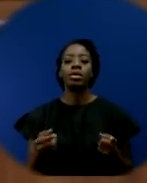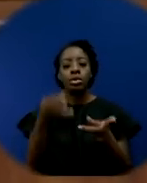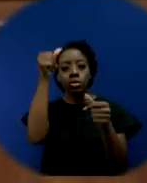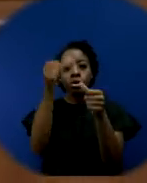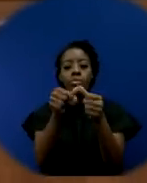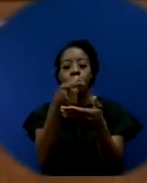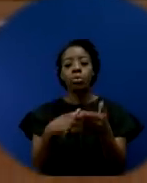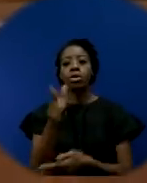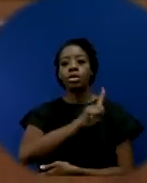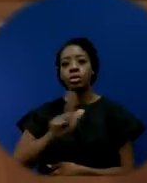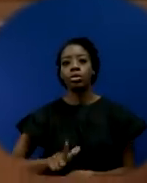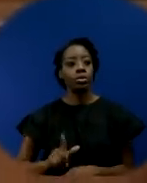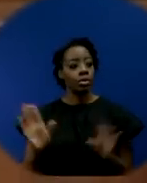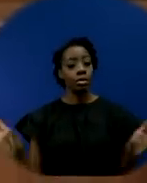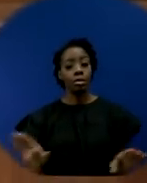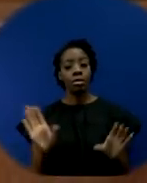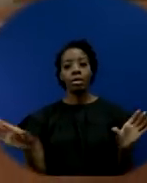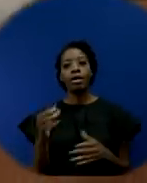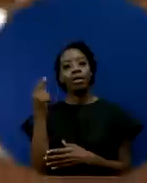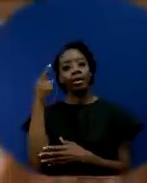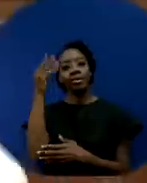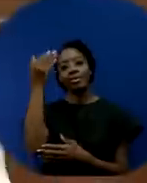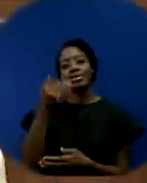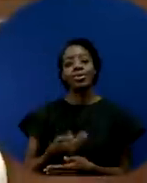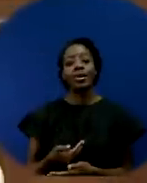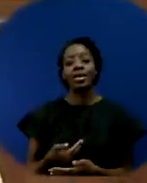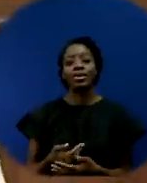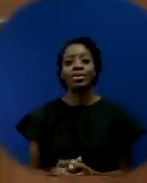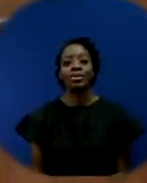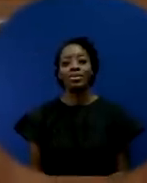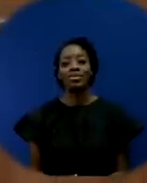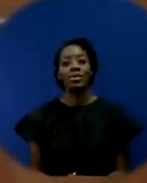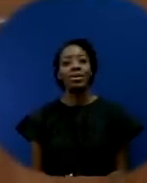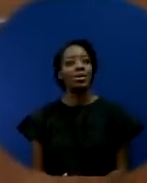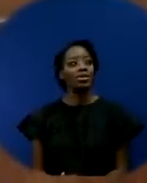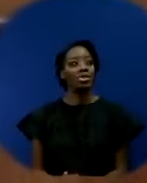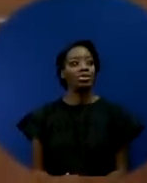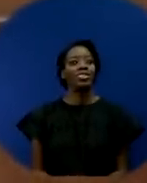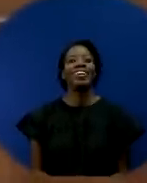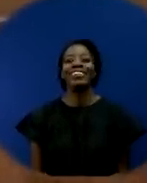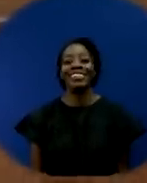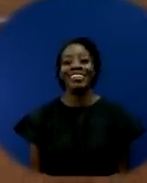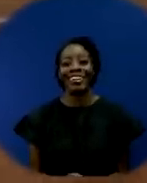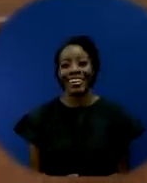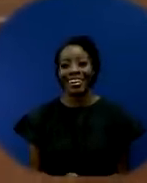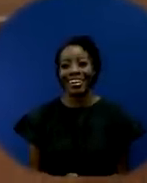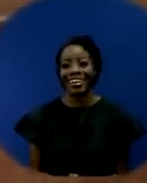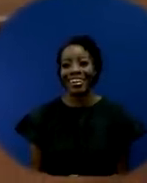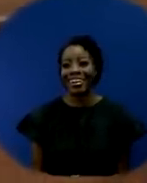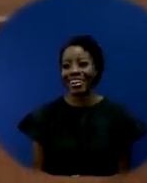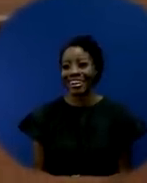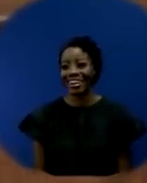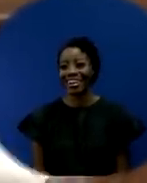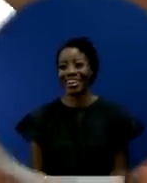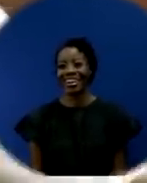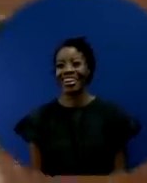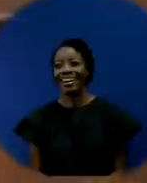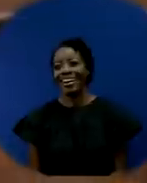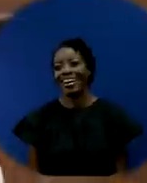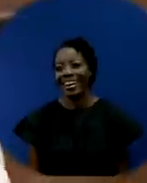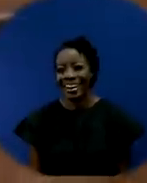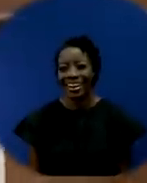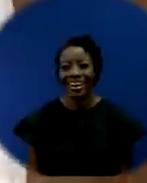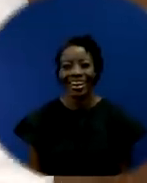what the Lord has done for us. I love that table imagery that runs from the Old Testament through the New Testament. Just